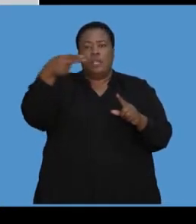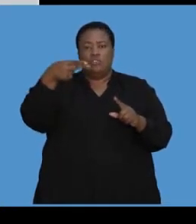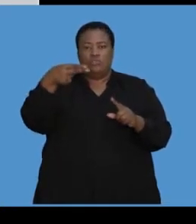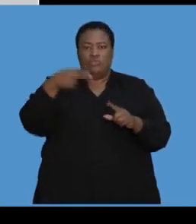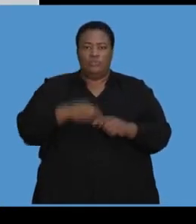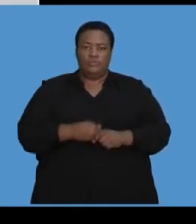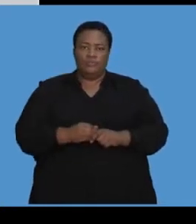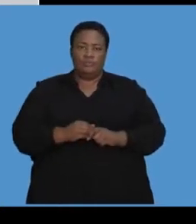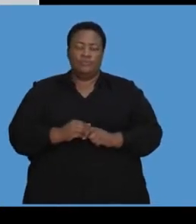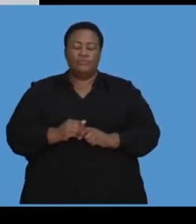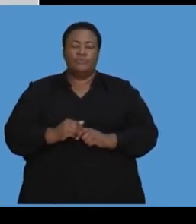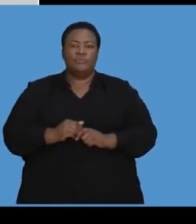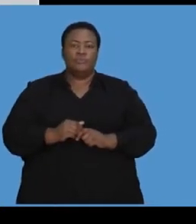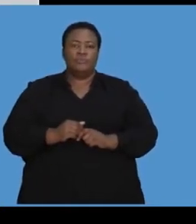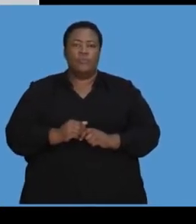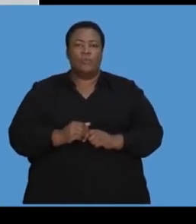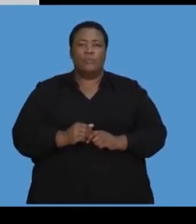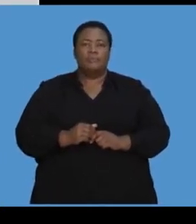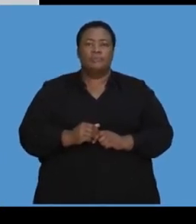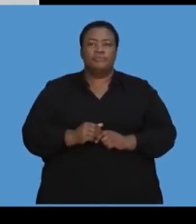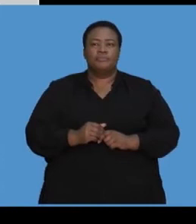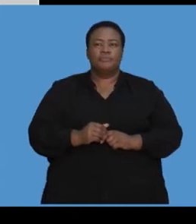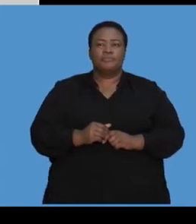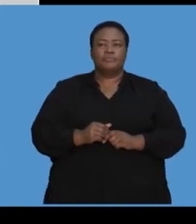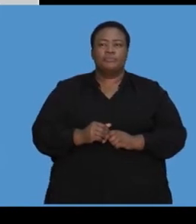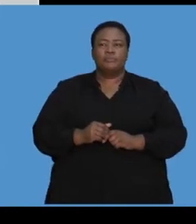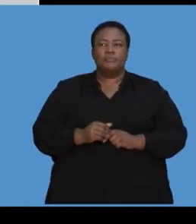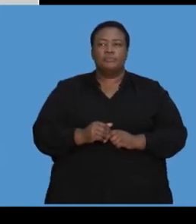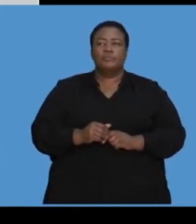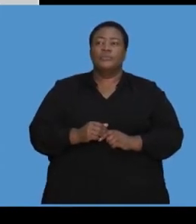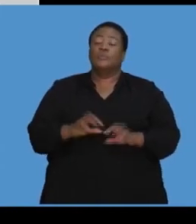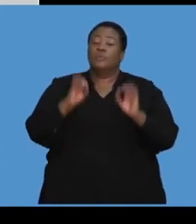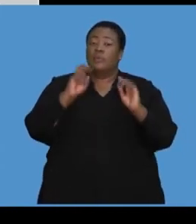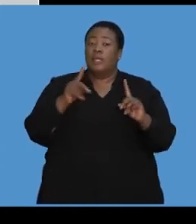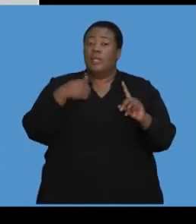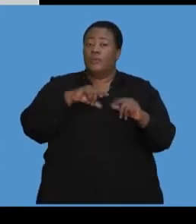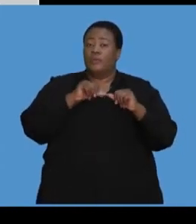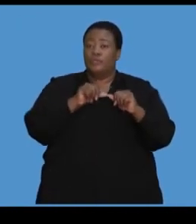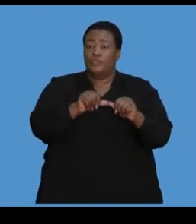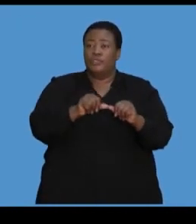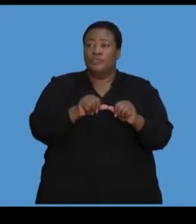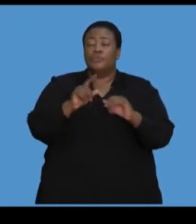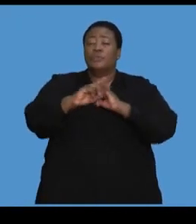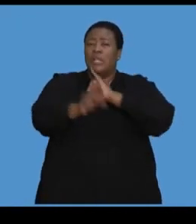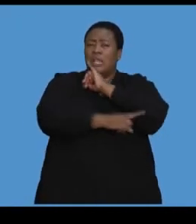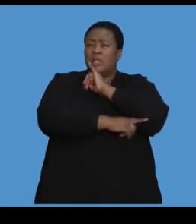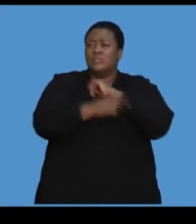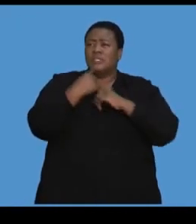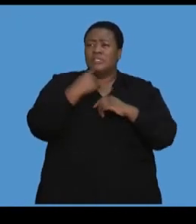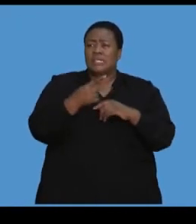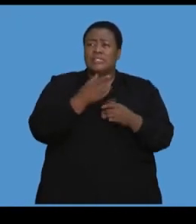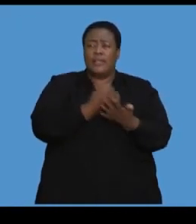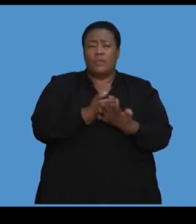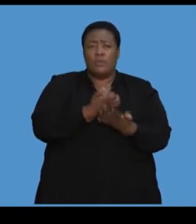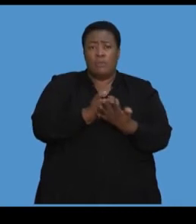our 1.21, the answer is H. Right? We are continuing to the last one. It says